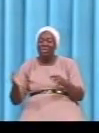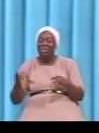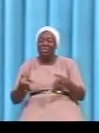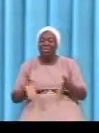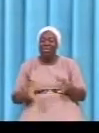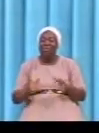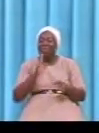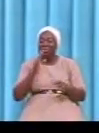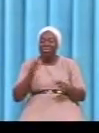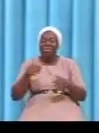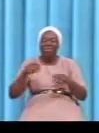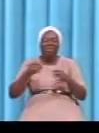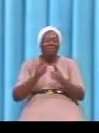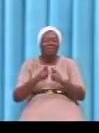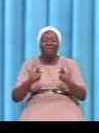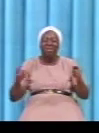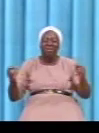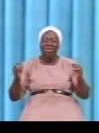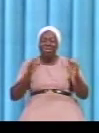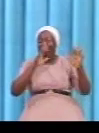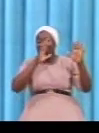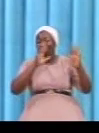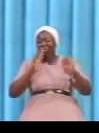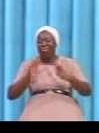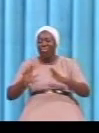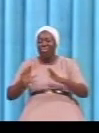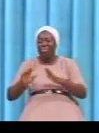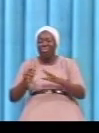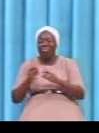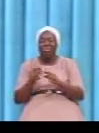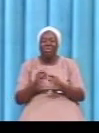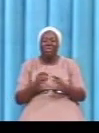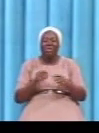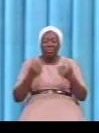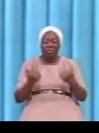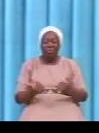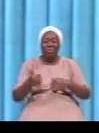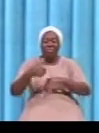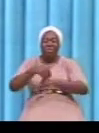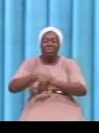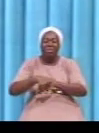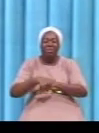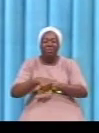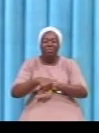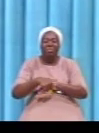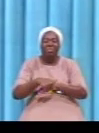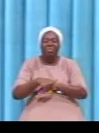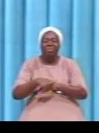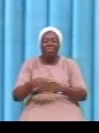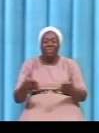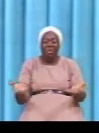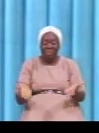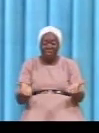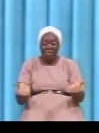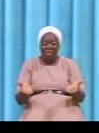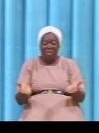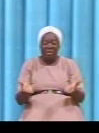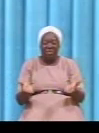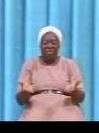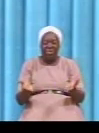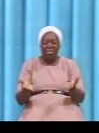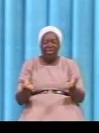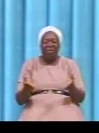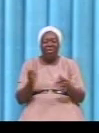flow, a greater manifestation. Tonight, here at the Alpha location